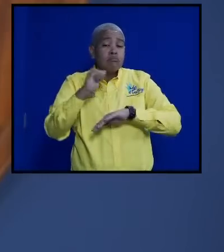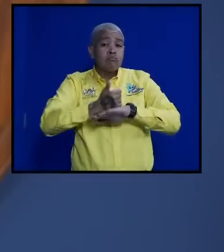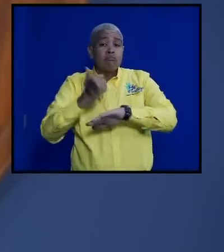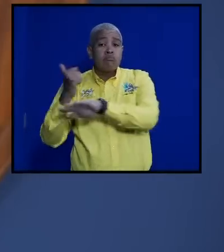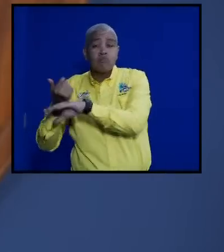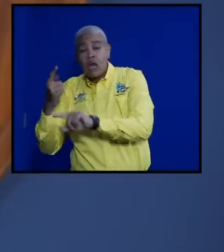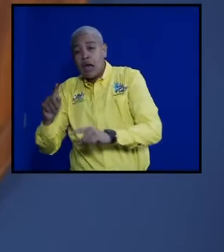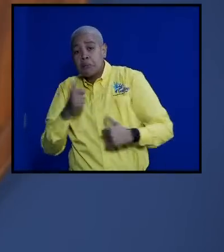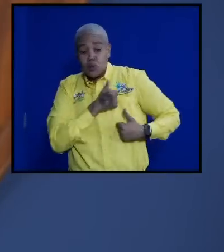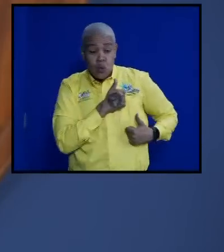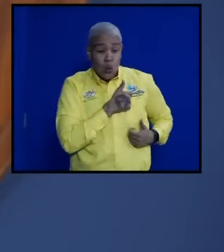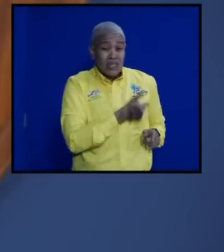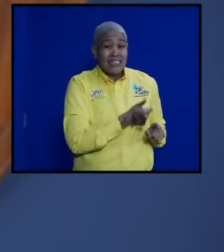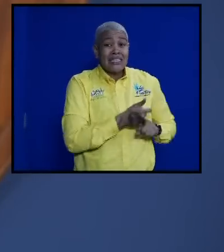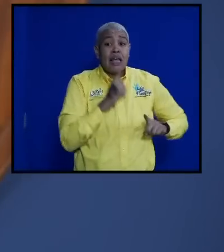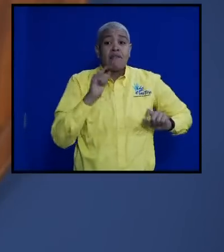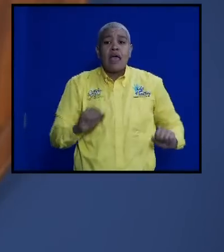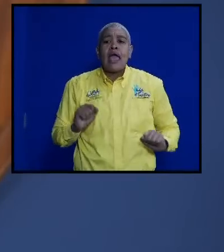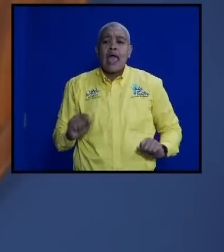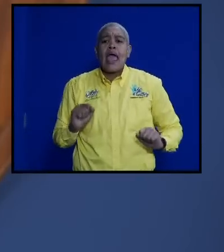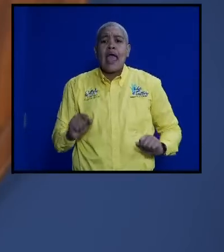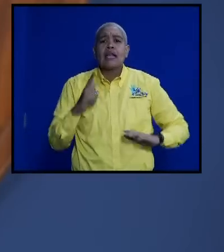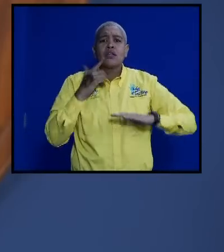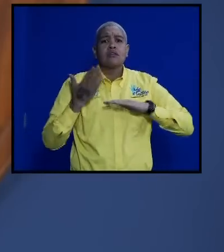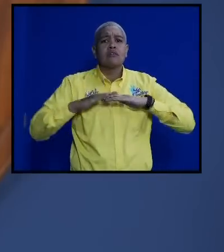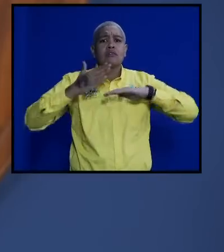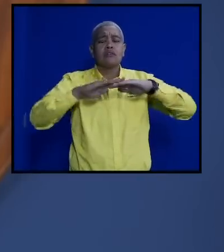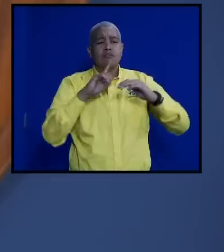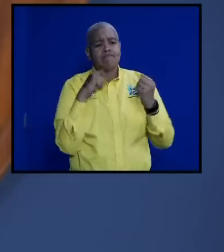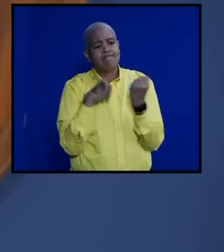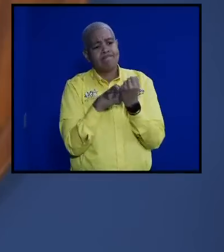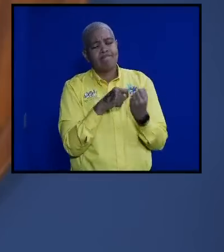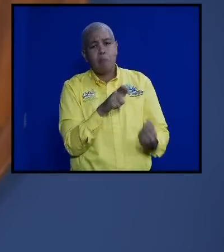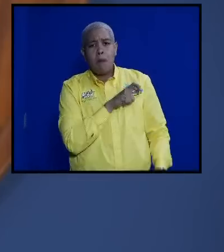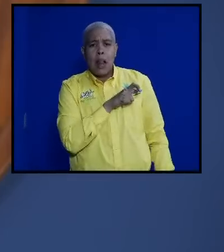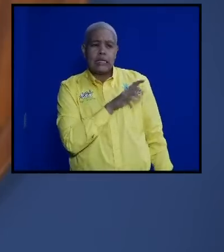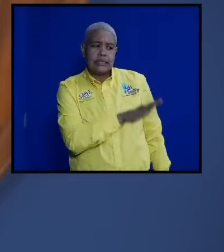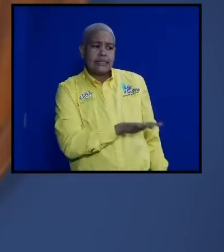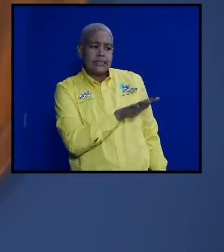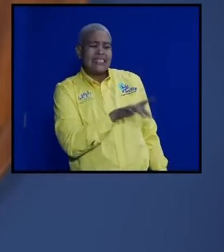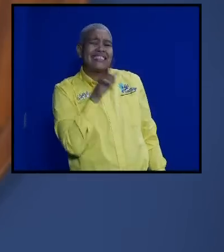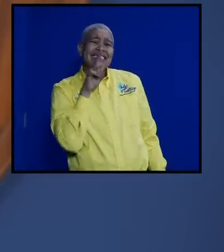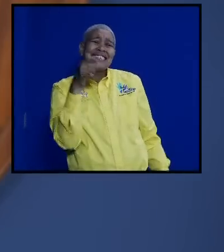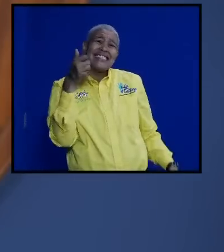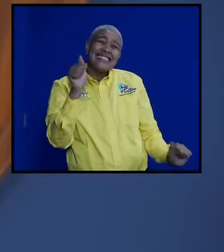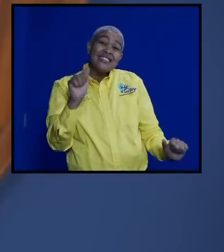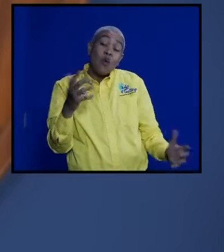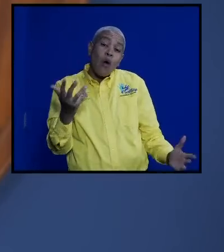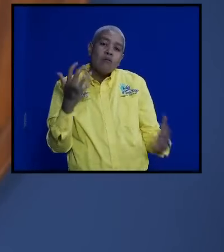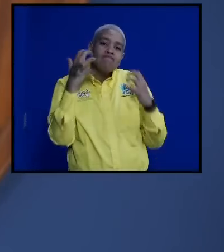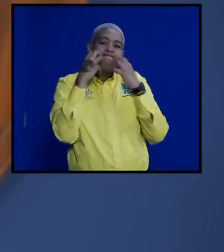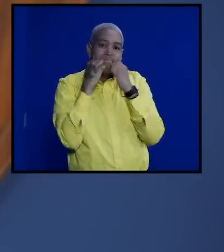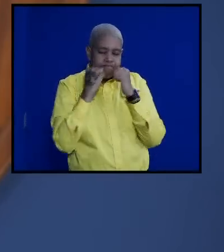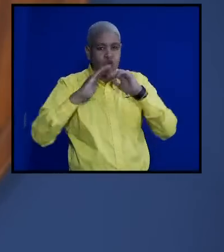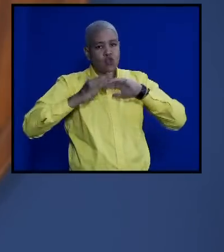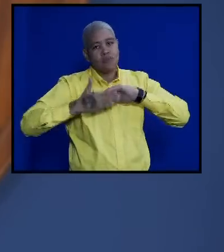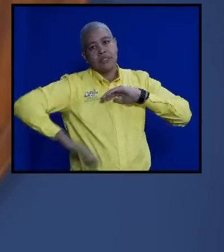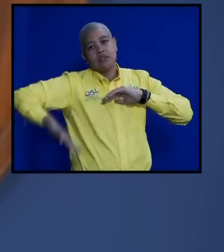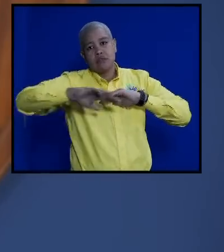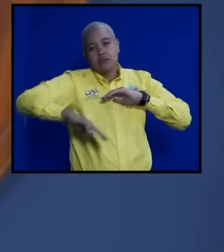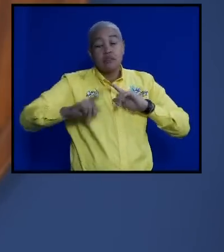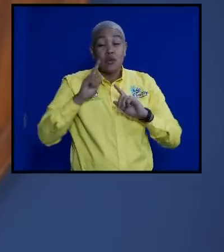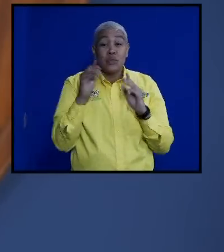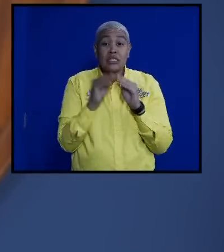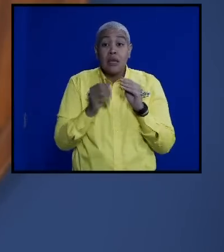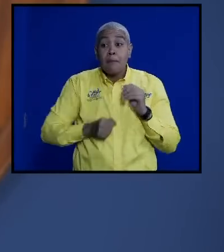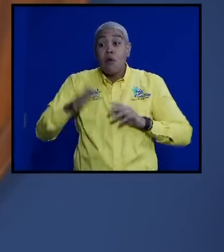Jamaica Defense Force has been able to increase its support to the JCF in this effort to secure our nation. On the ground, you're seeing greater